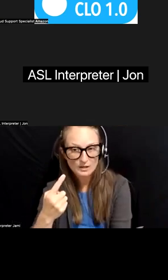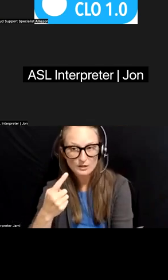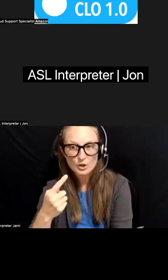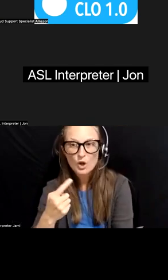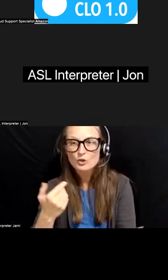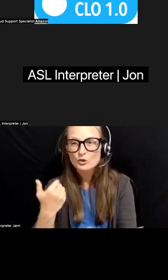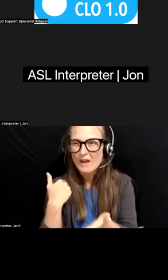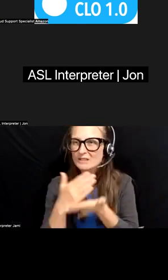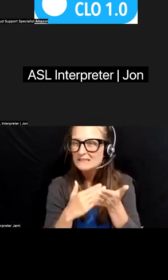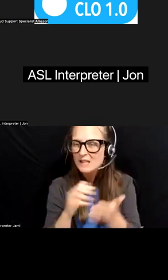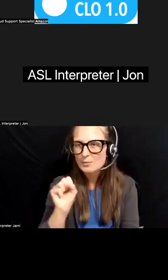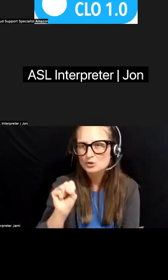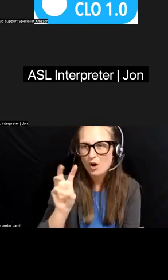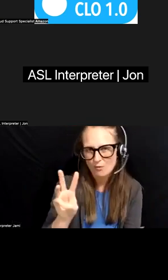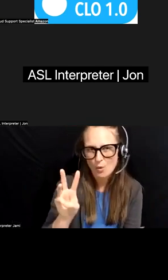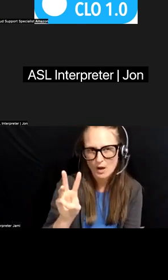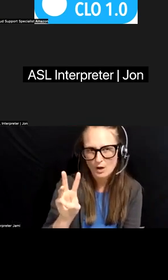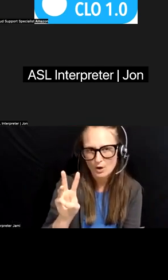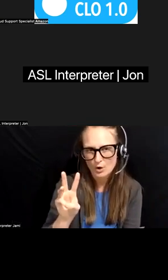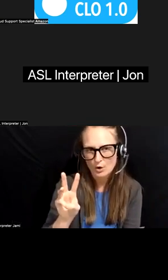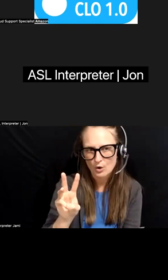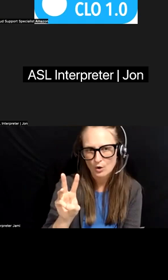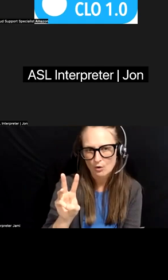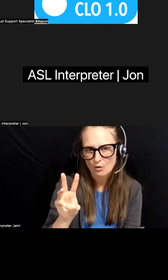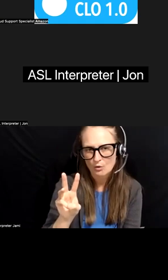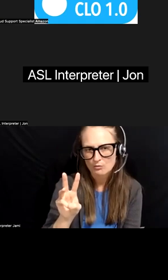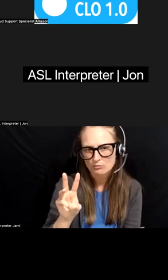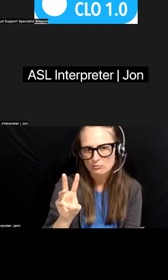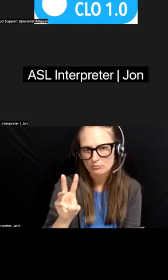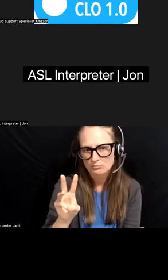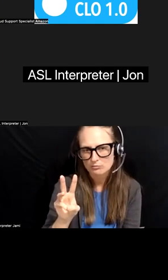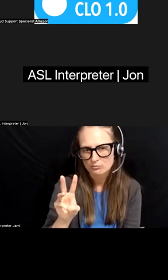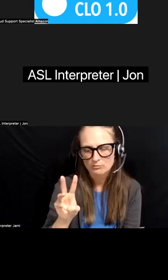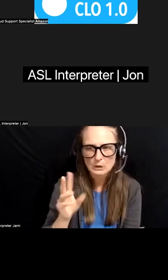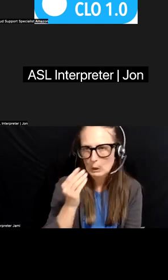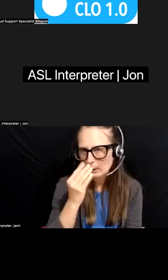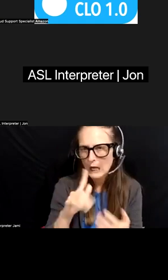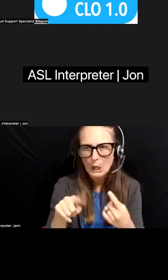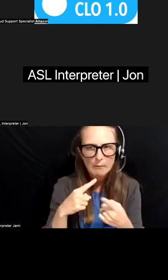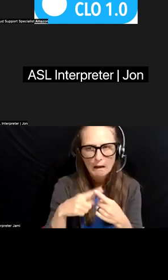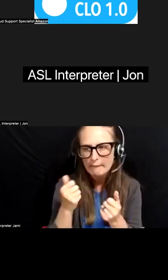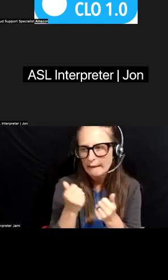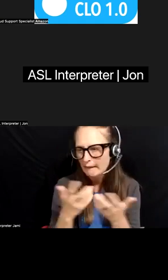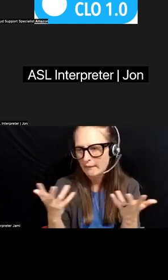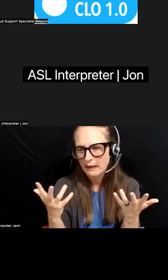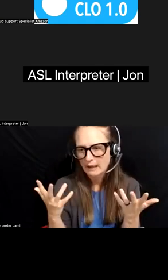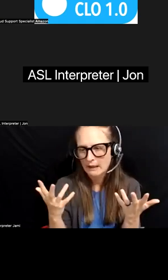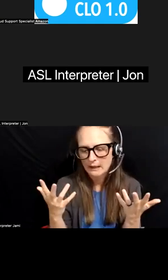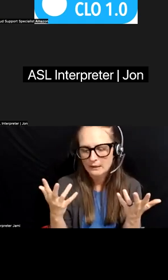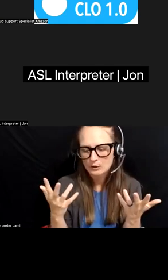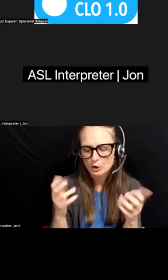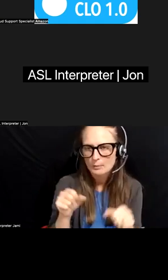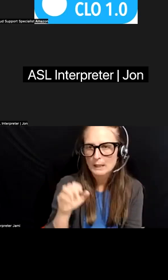some software you just want to run. You don't care about anything, it could be